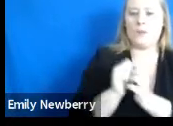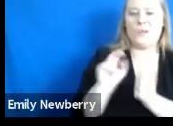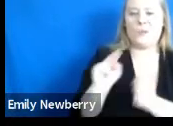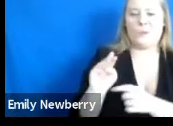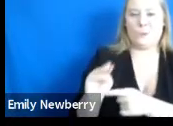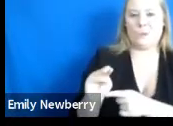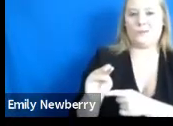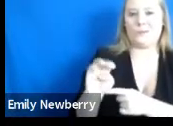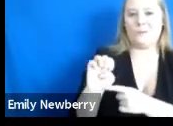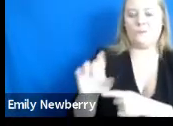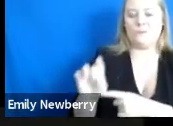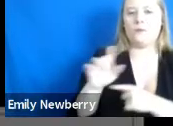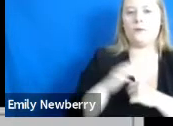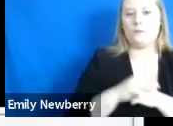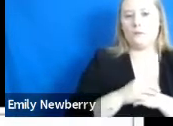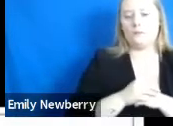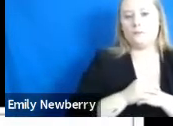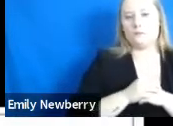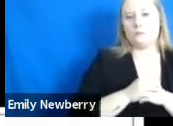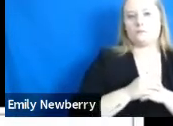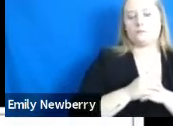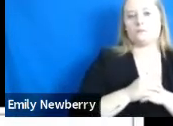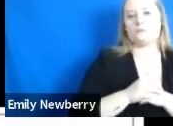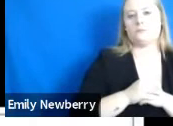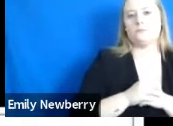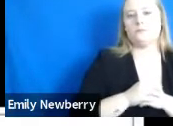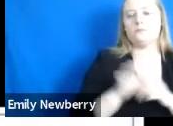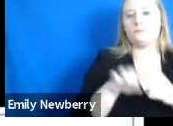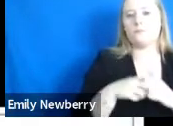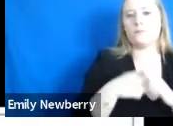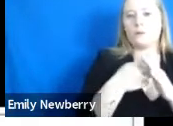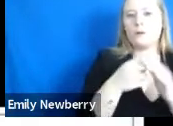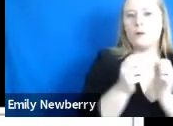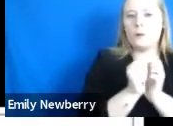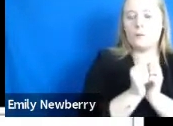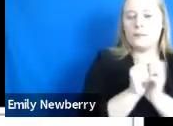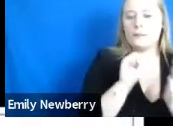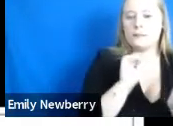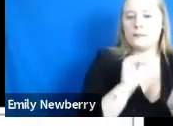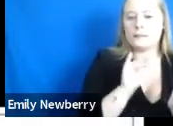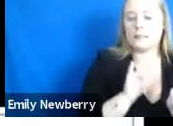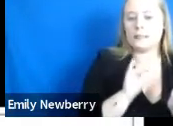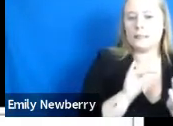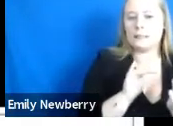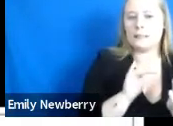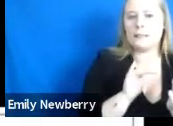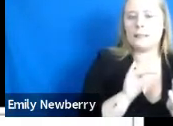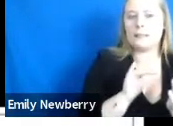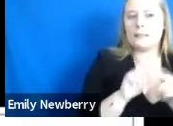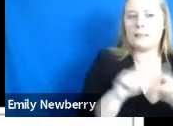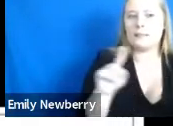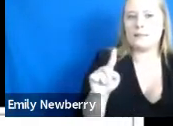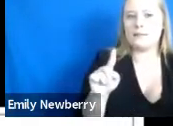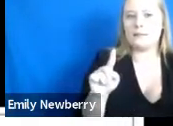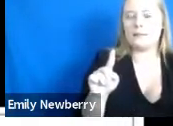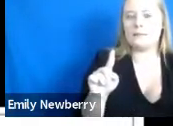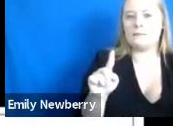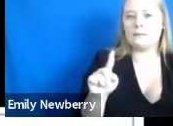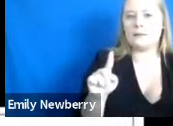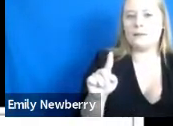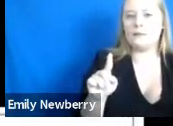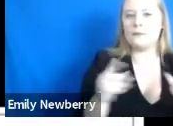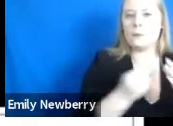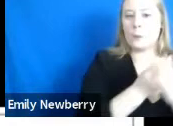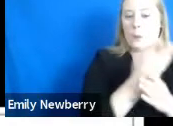Department. So we studied the significance differences for different growing